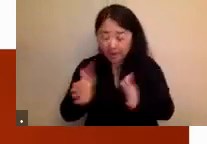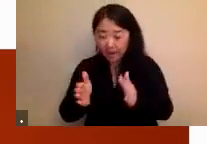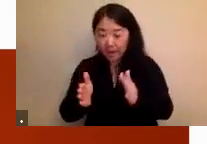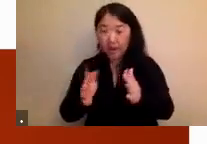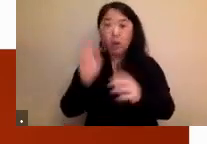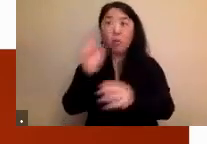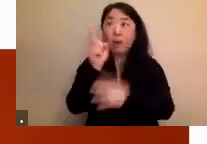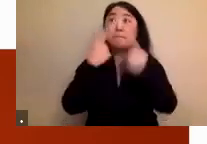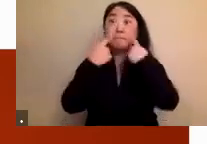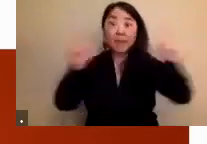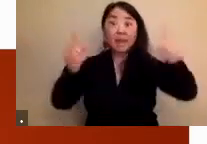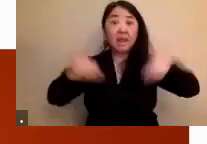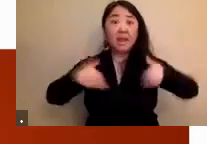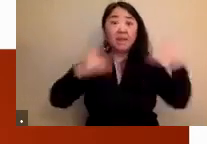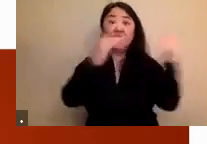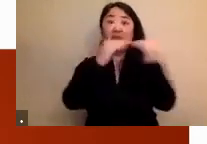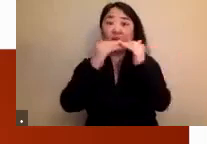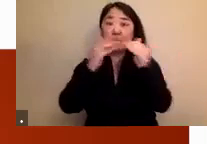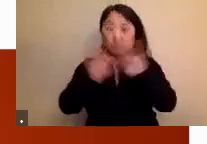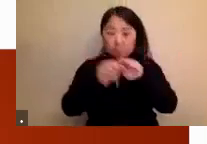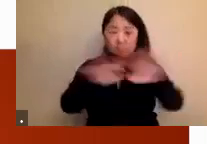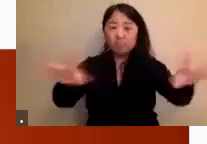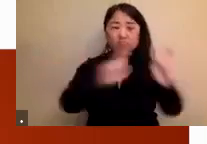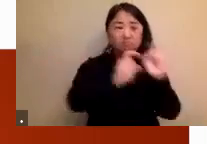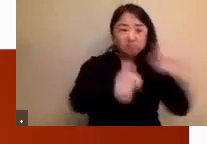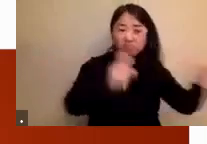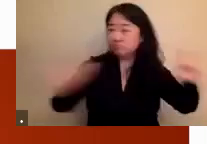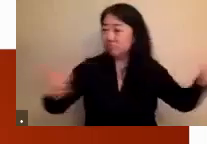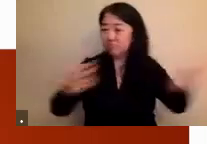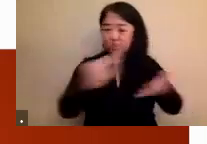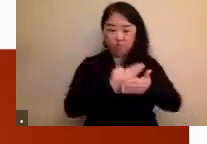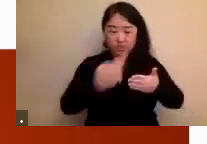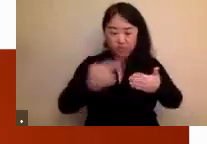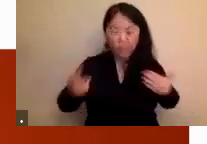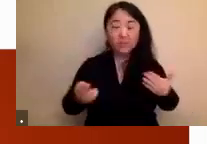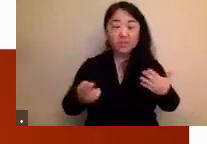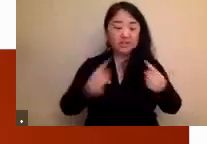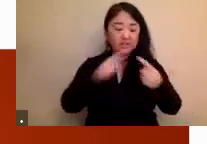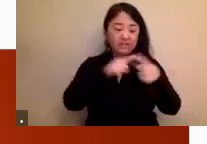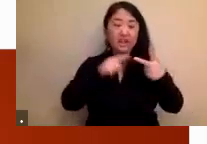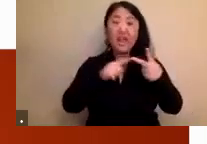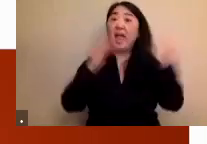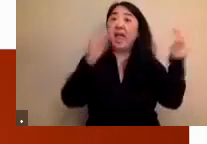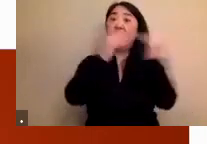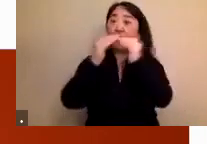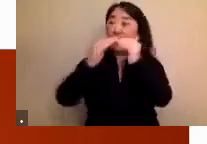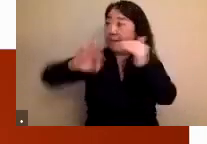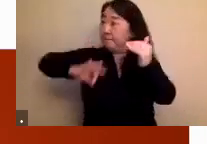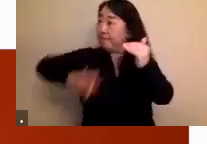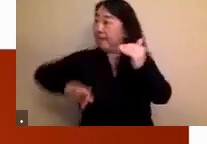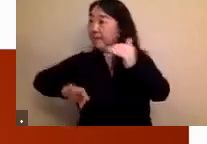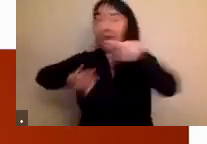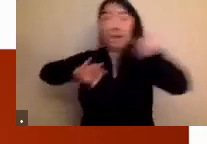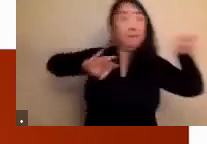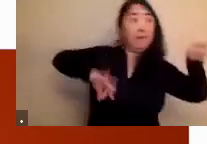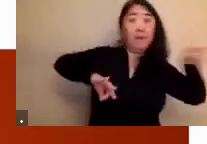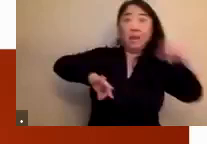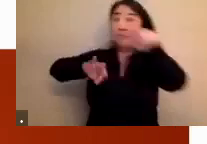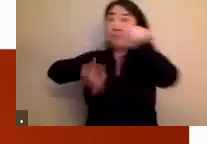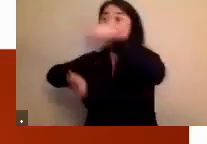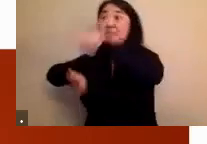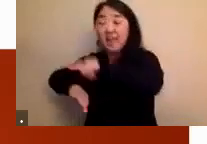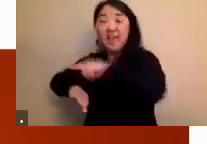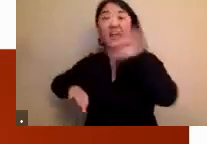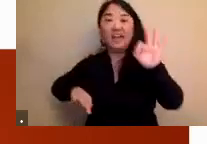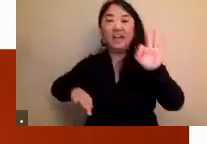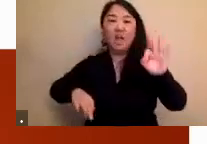equitable distribution of resources, that there's equity in benefits, that the cost of programs still